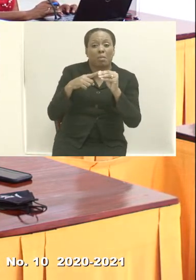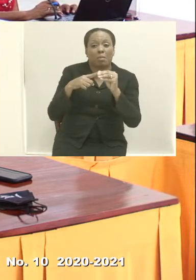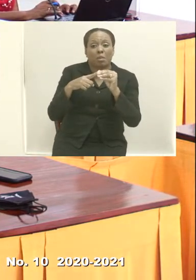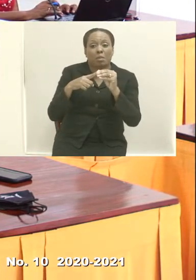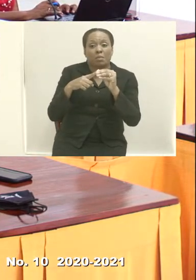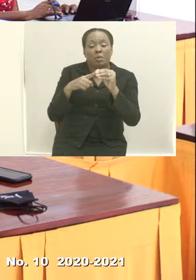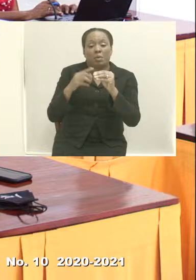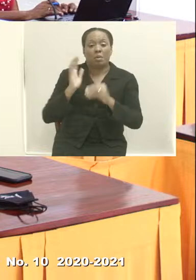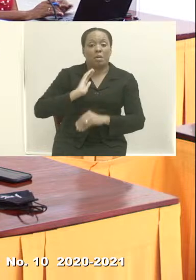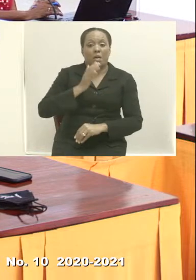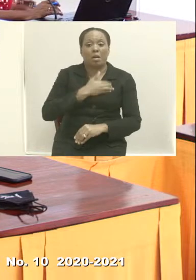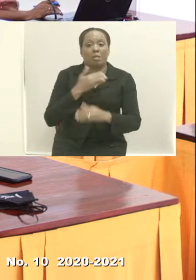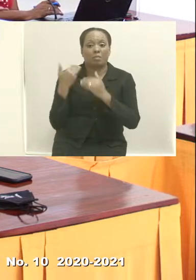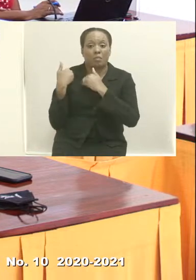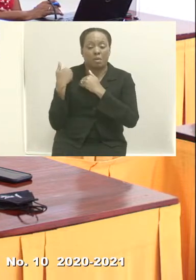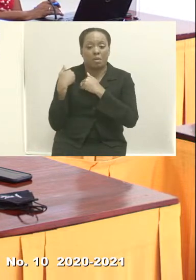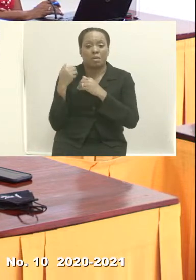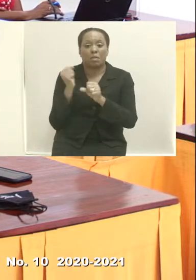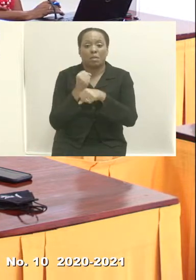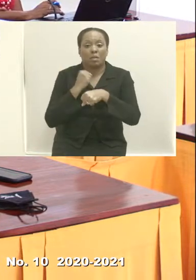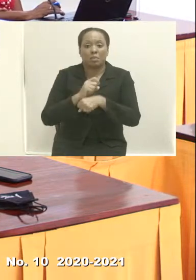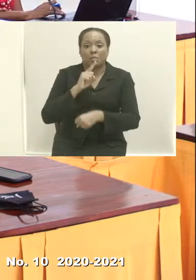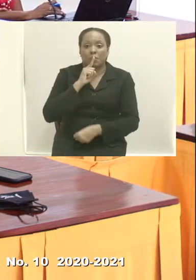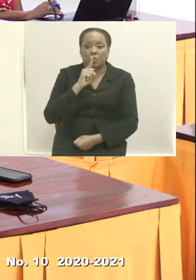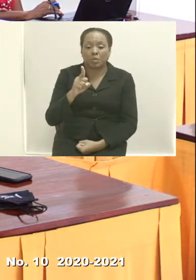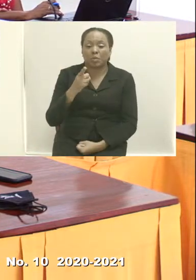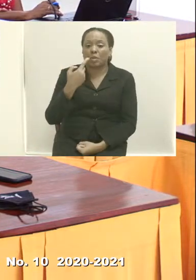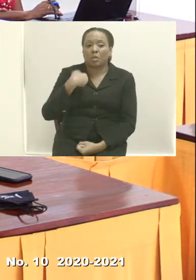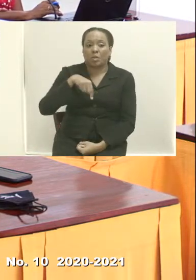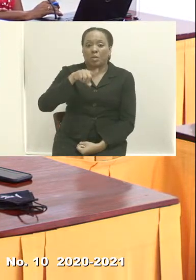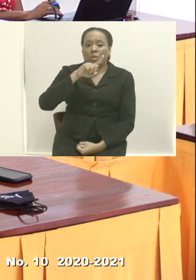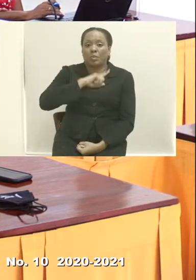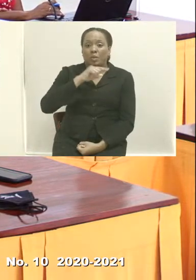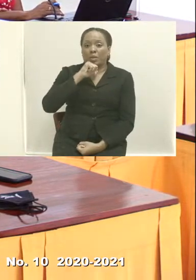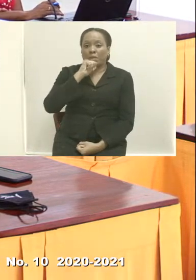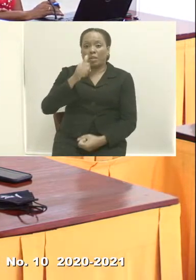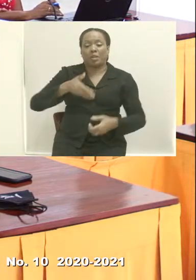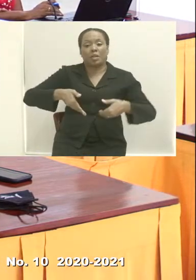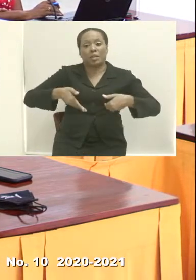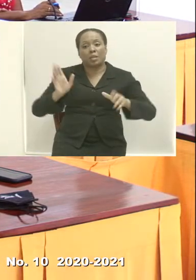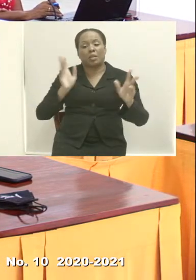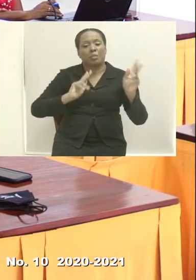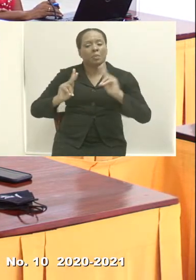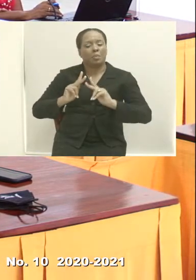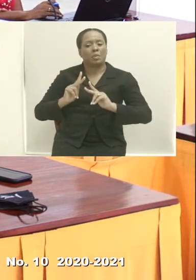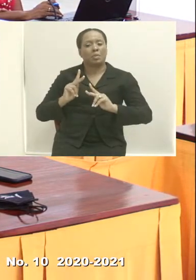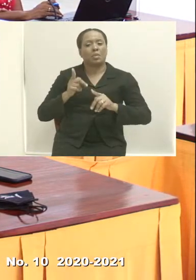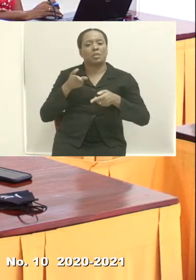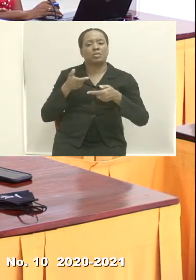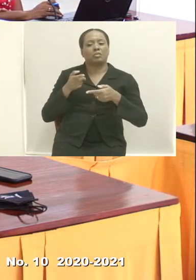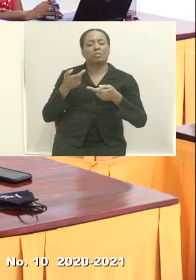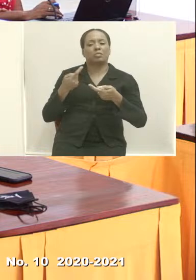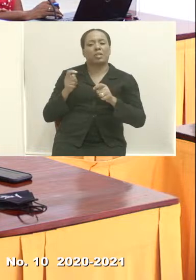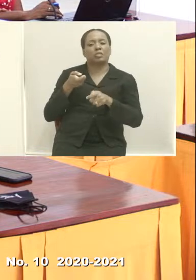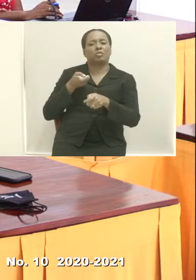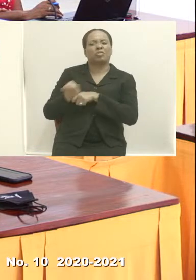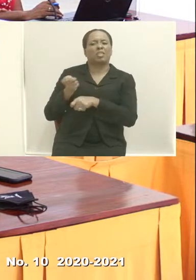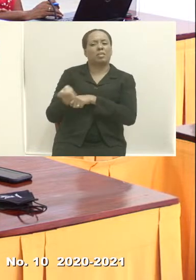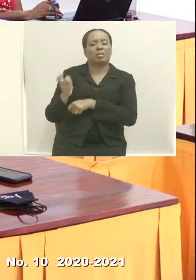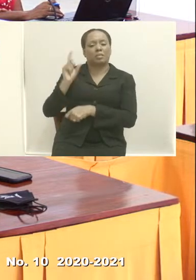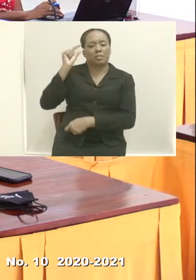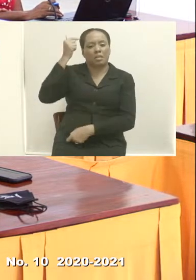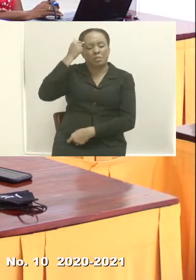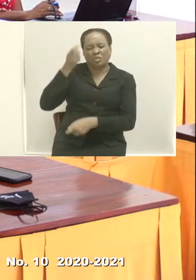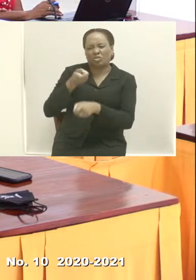to make sure that we do not allow people to trick the system or trick the government and walk